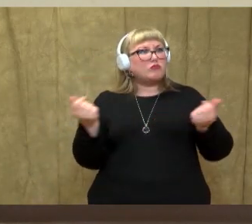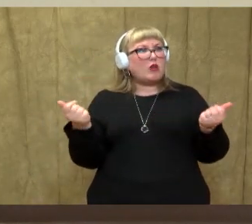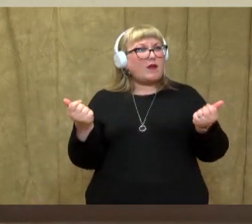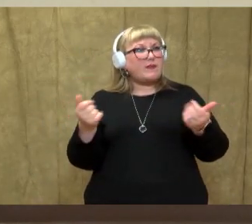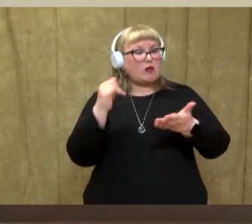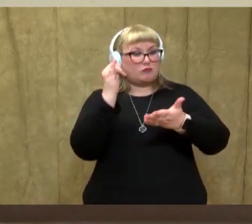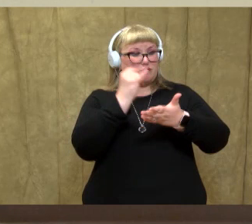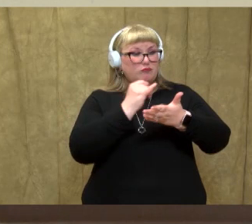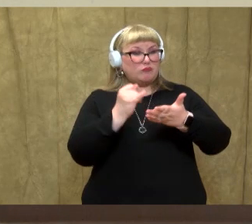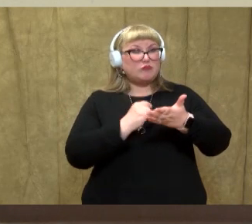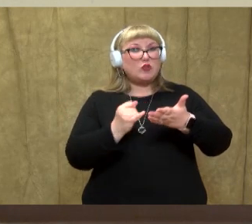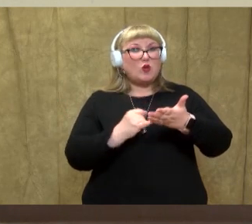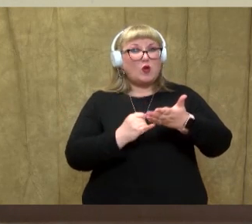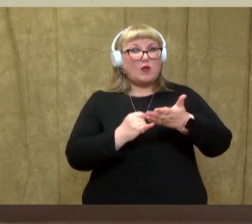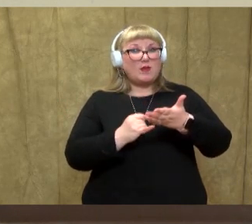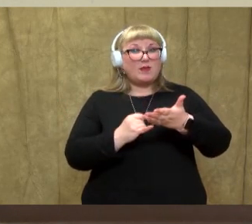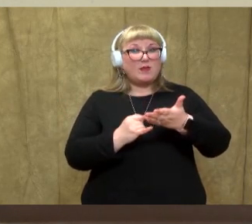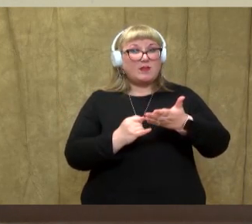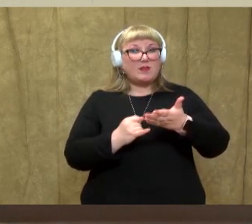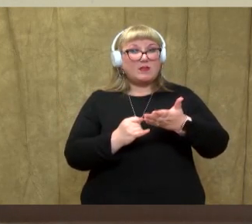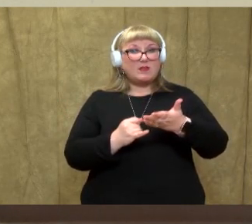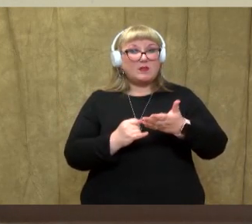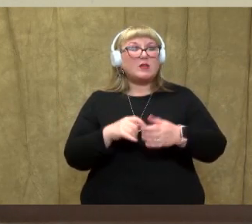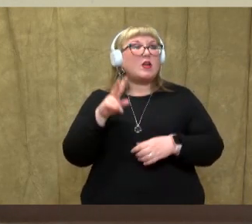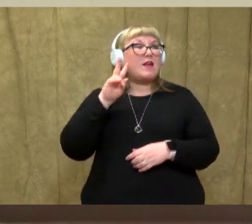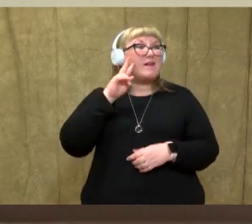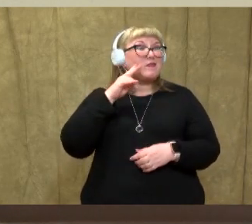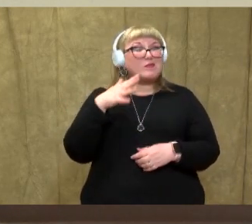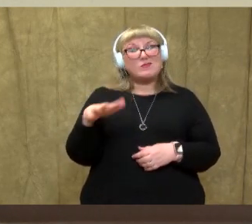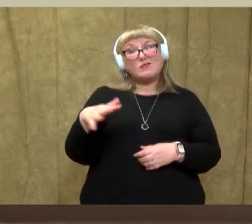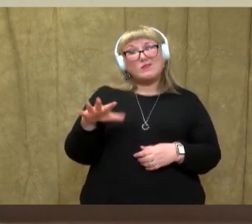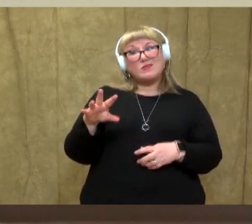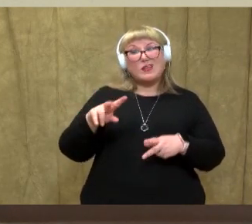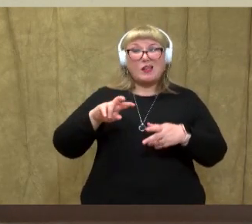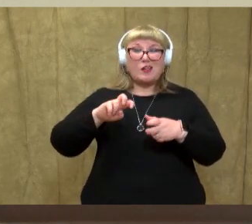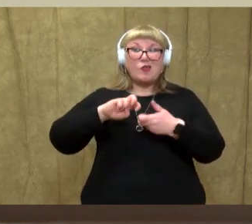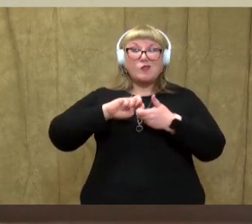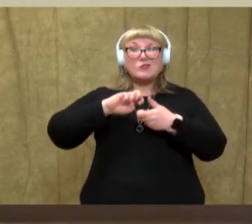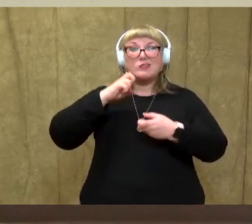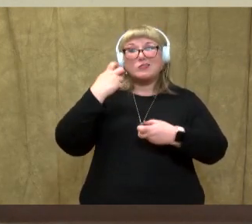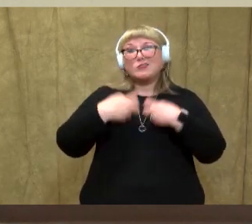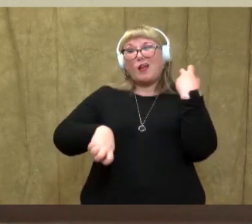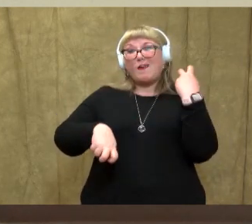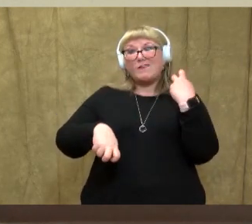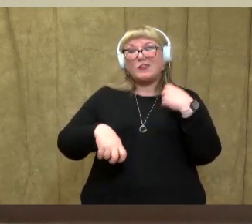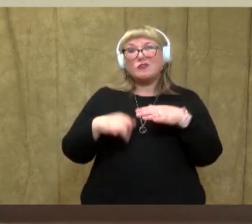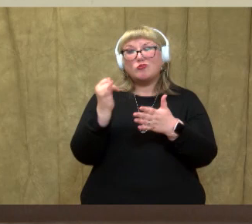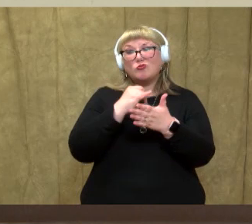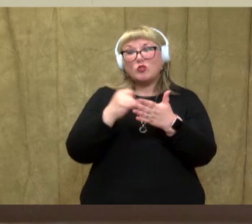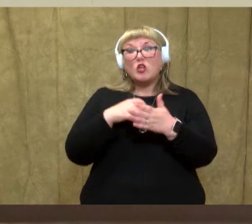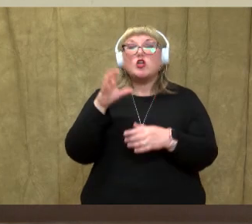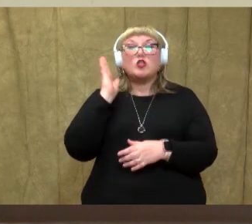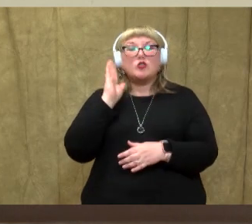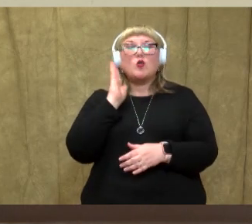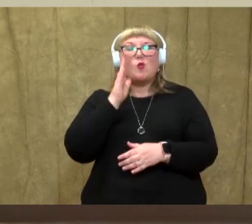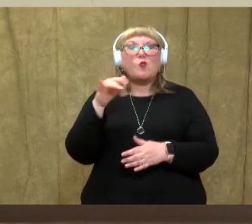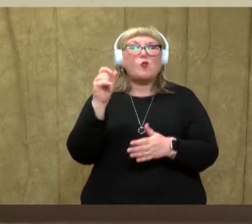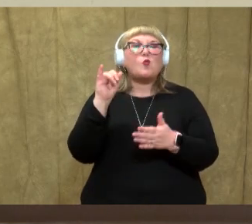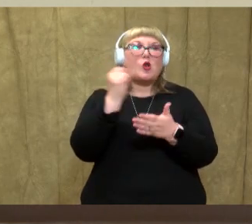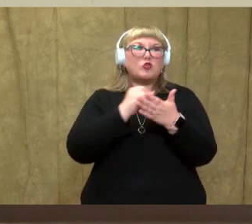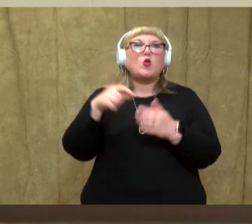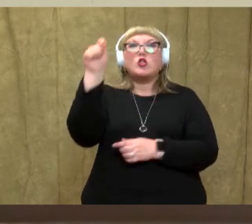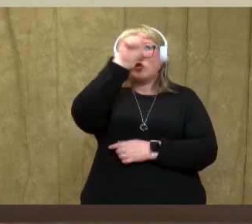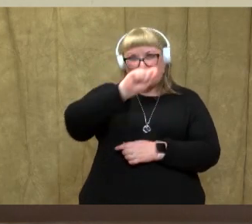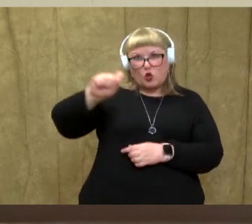by drawing? Now these vegetables are kind of hard to draw, so I'm just going to put circles for our vegetables. We need